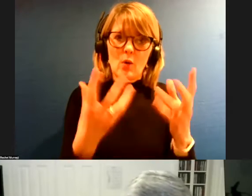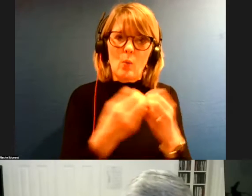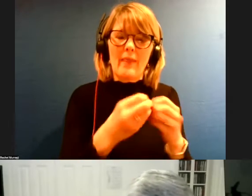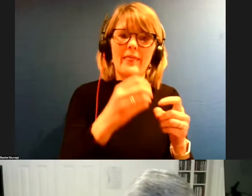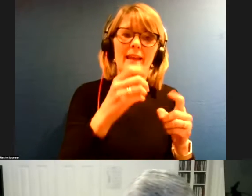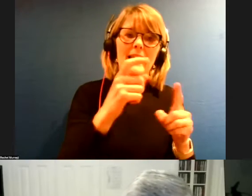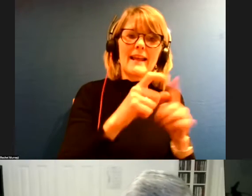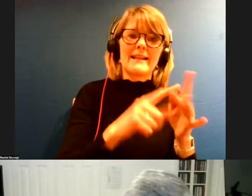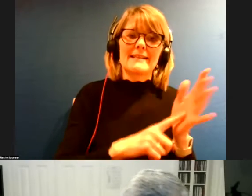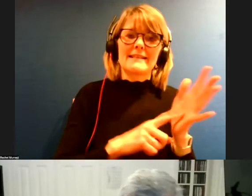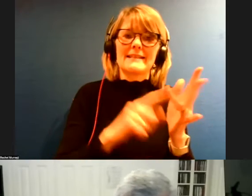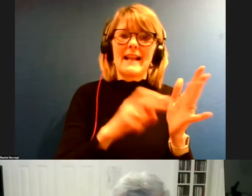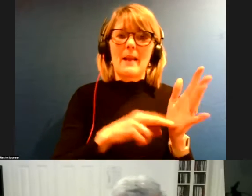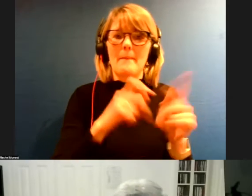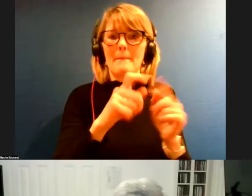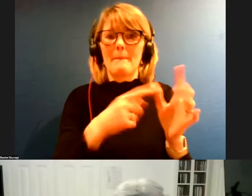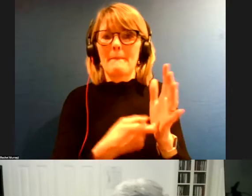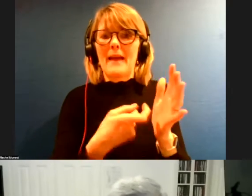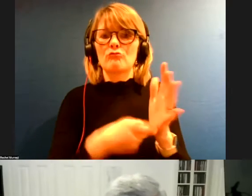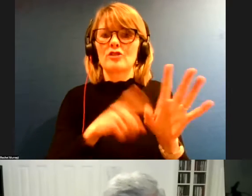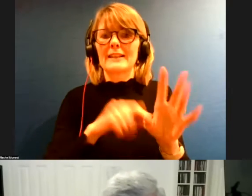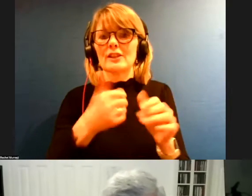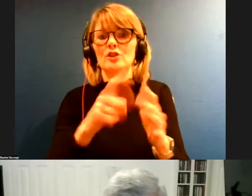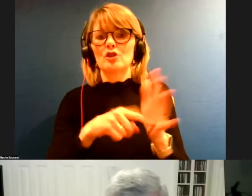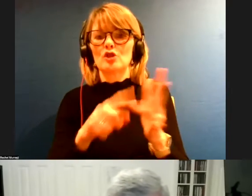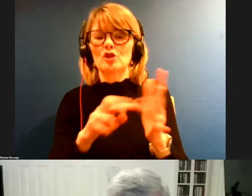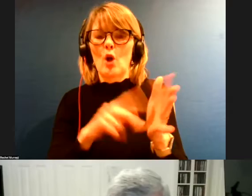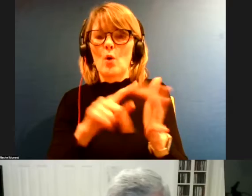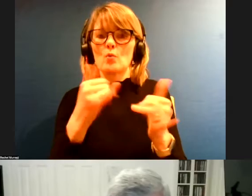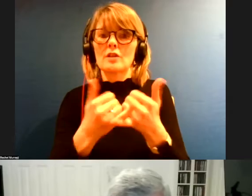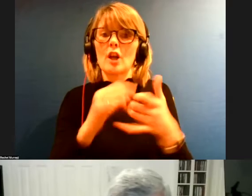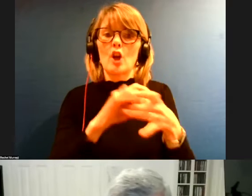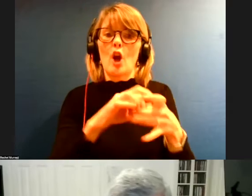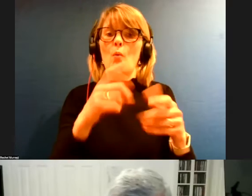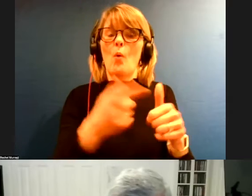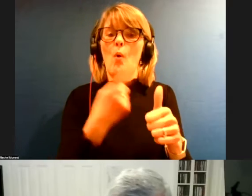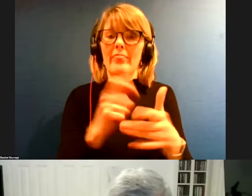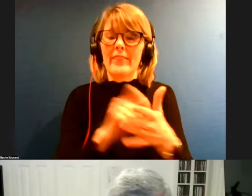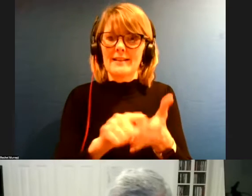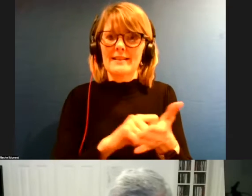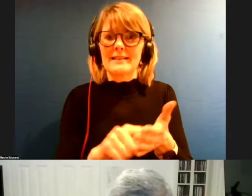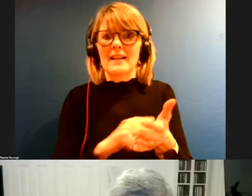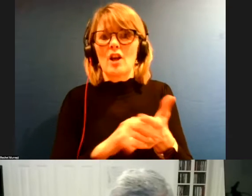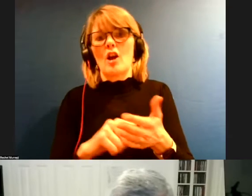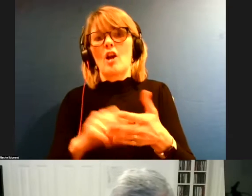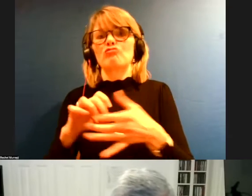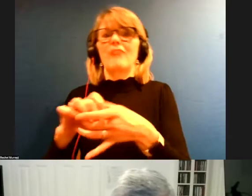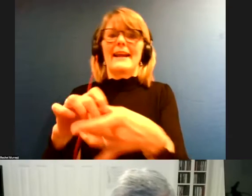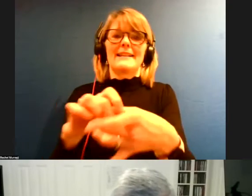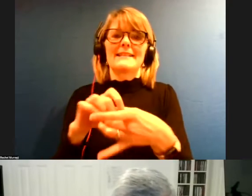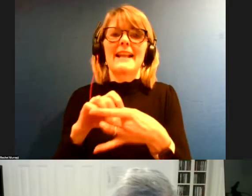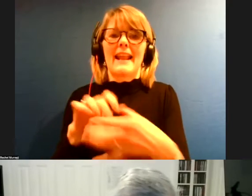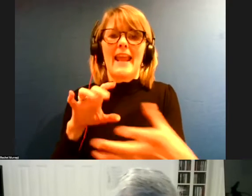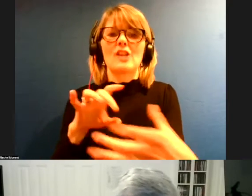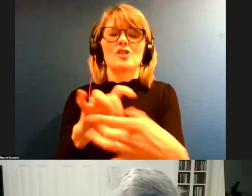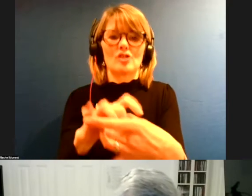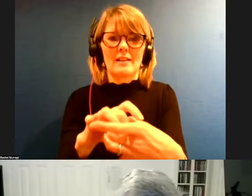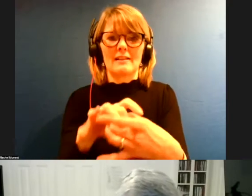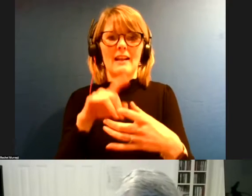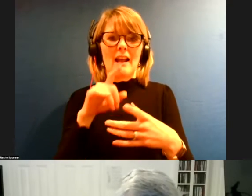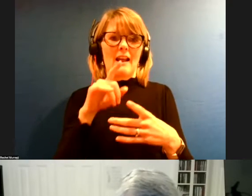co-authored Living Reconciliation. He is reduced to tears by this year's John Lewis Christmas